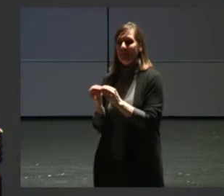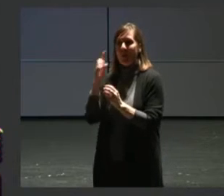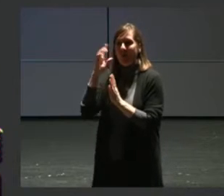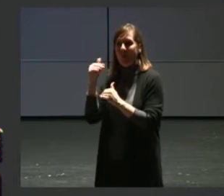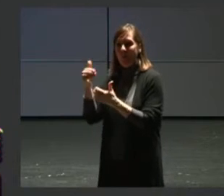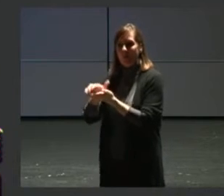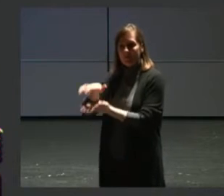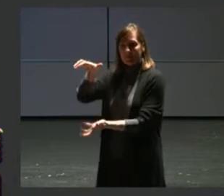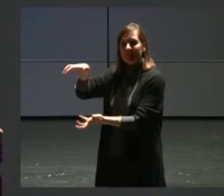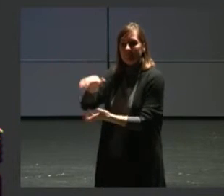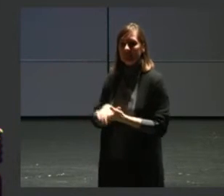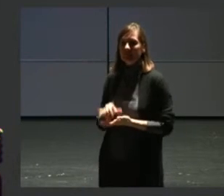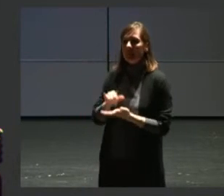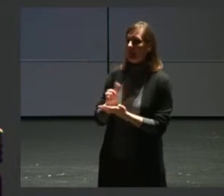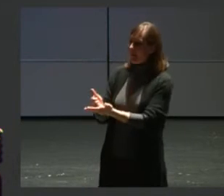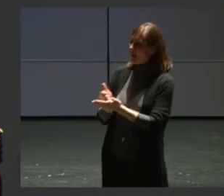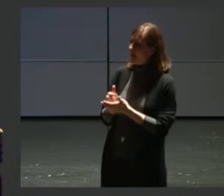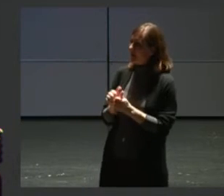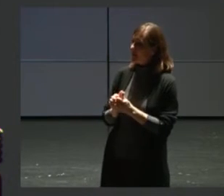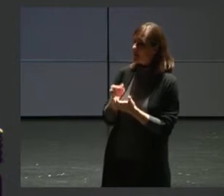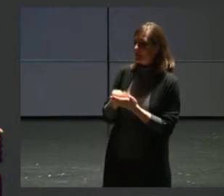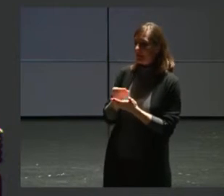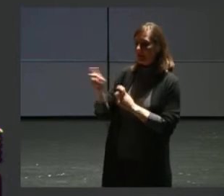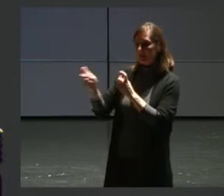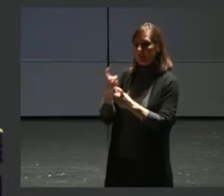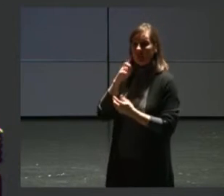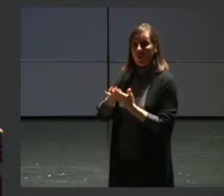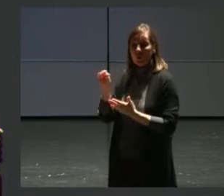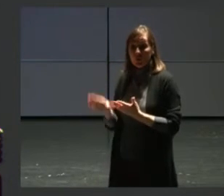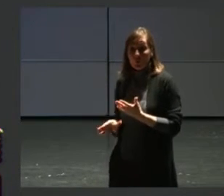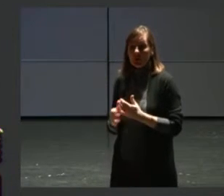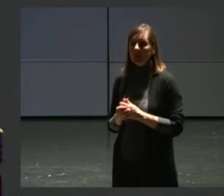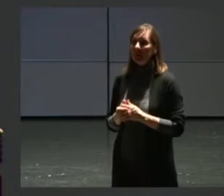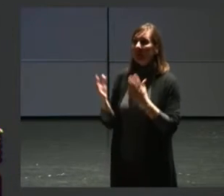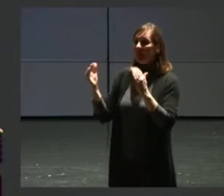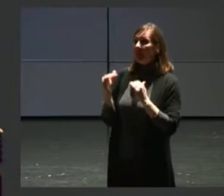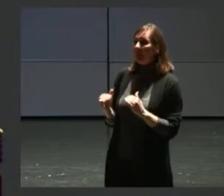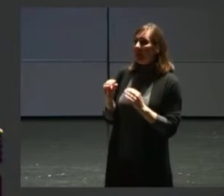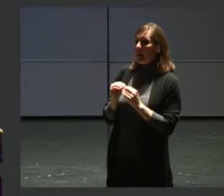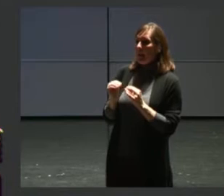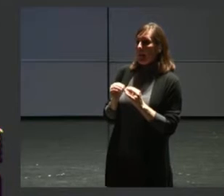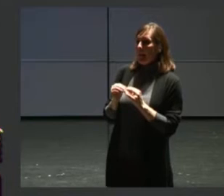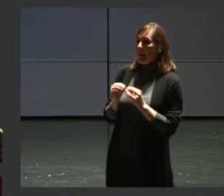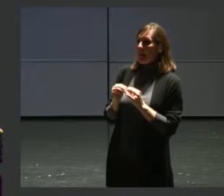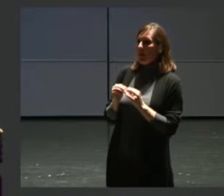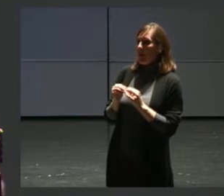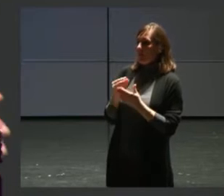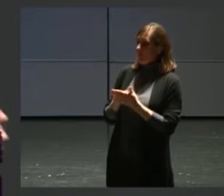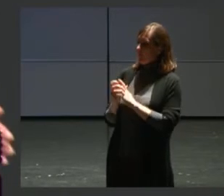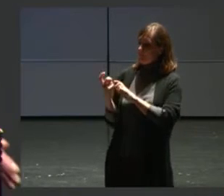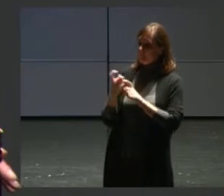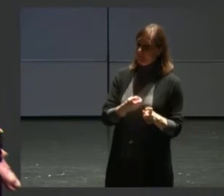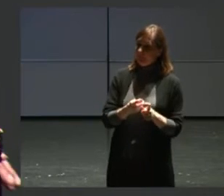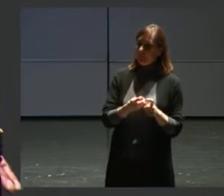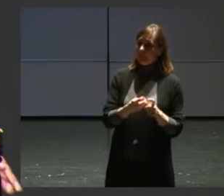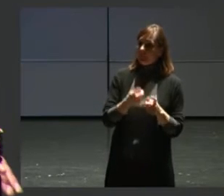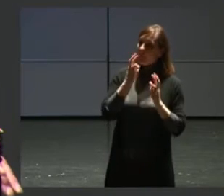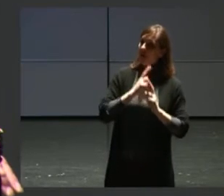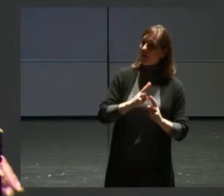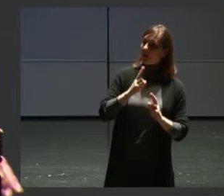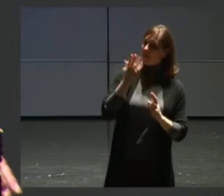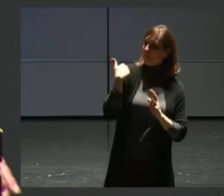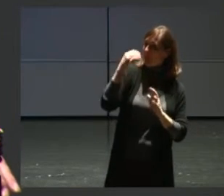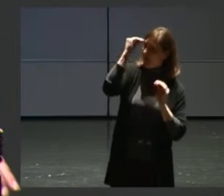have support for scholarships for our students. It supports our ability to have more endowed and named professors. It supports so much of the